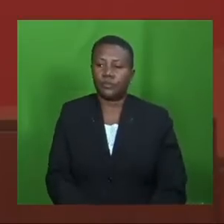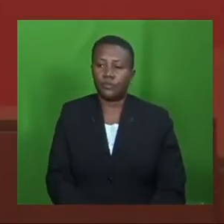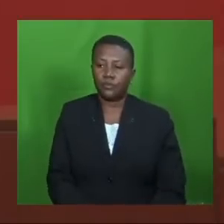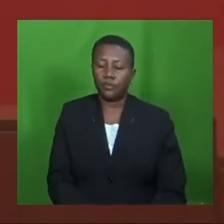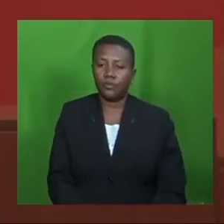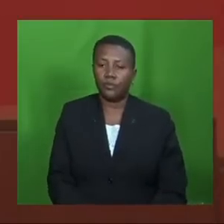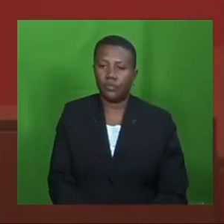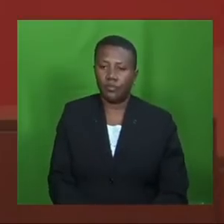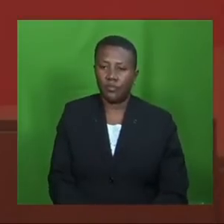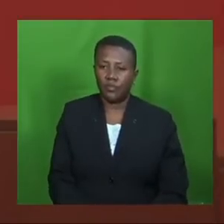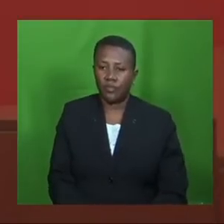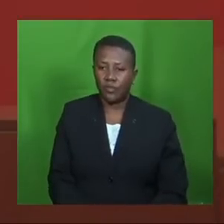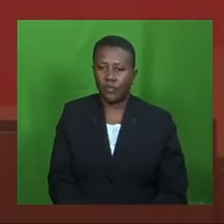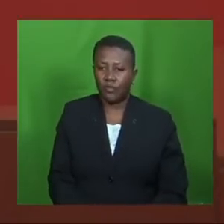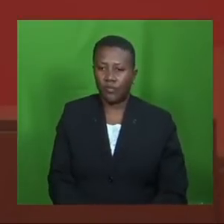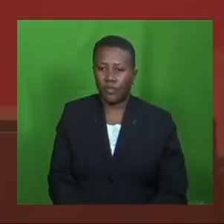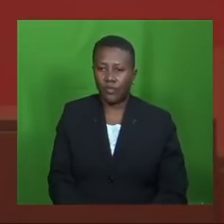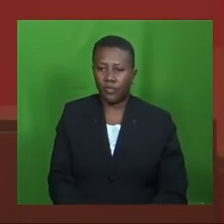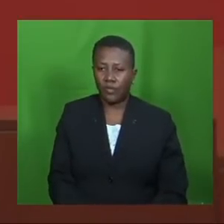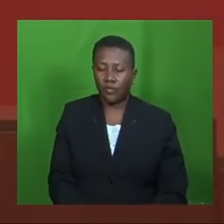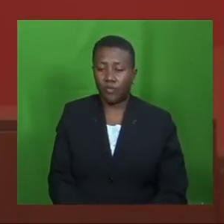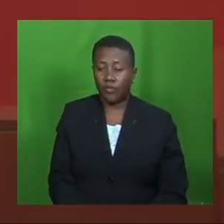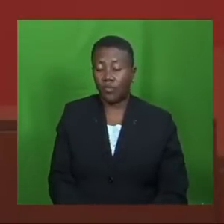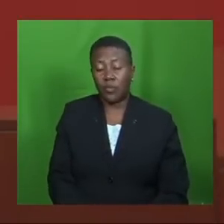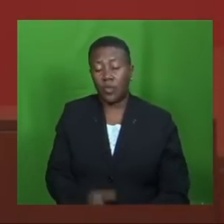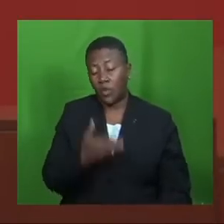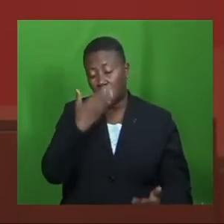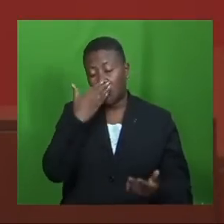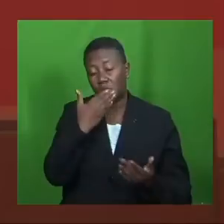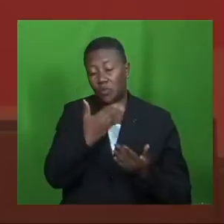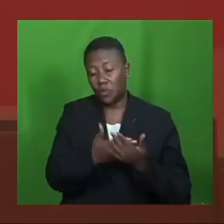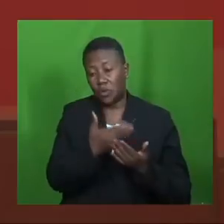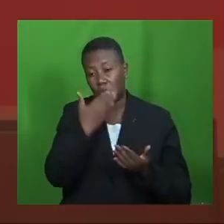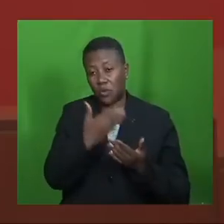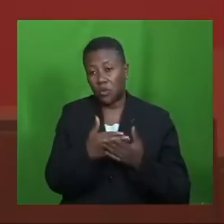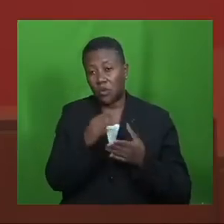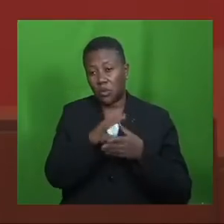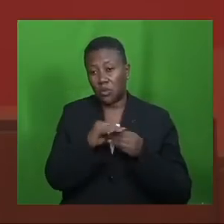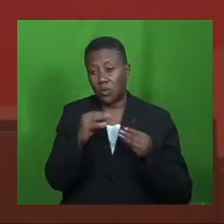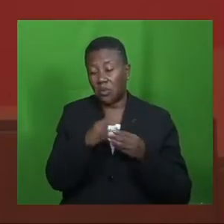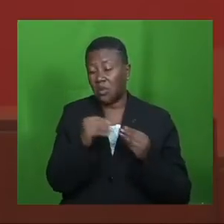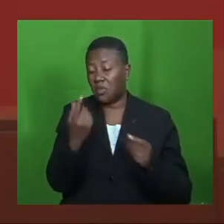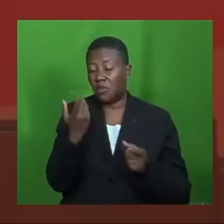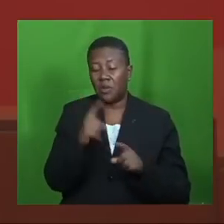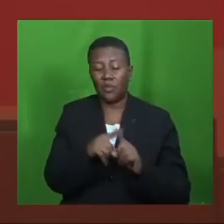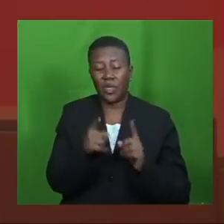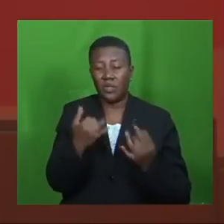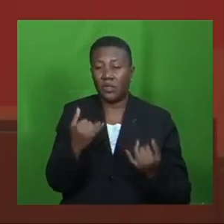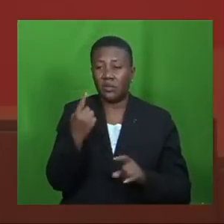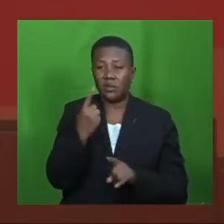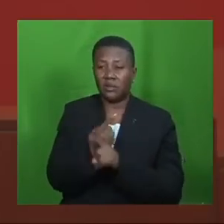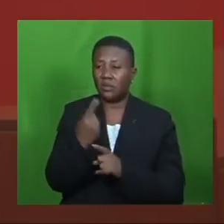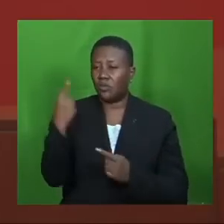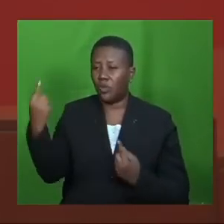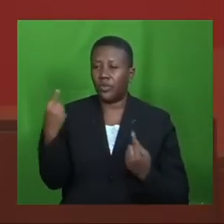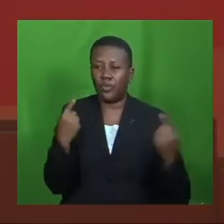Honourable members, that's a very comprehensive statement. I will only allow one from each side of the divide.